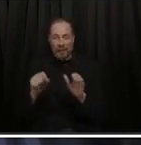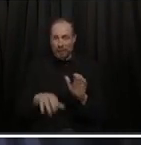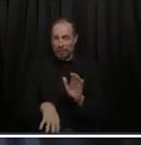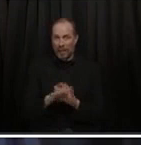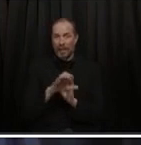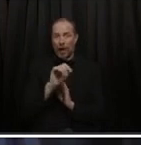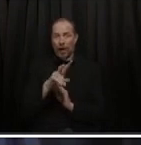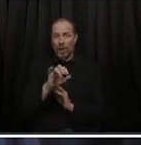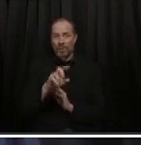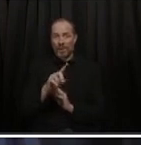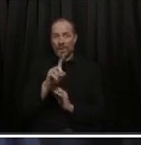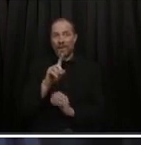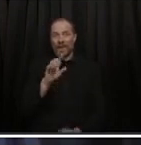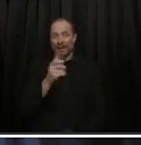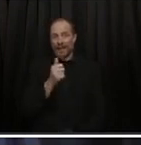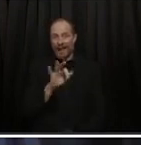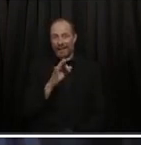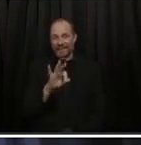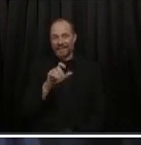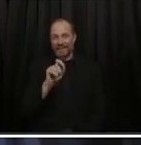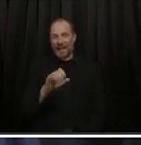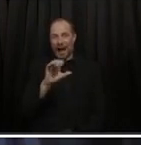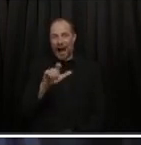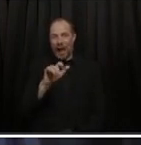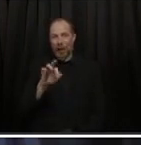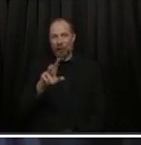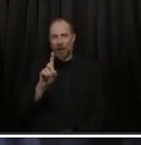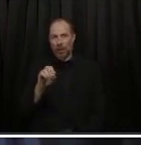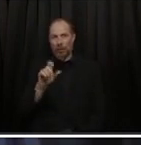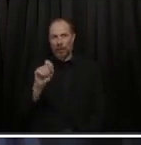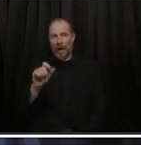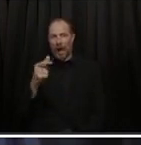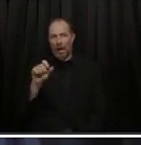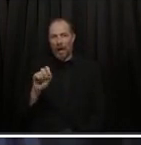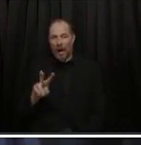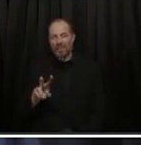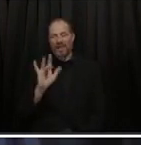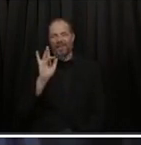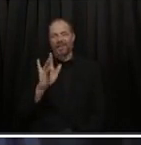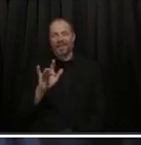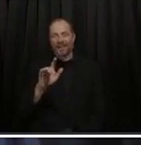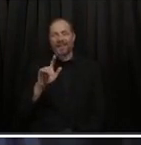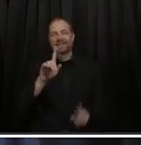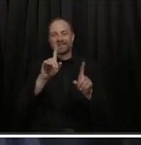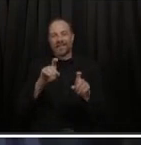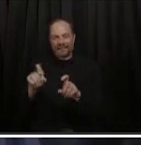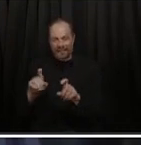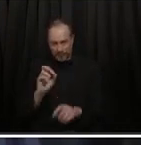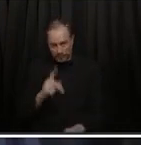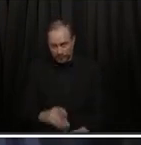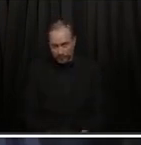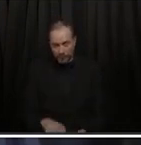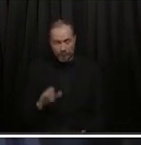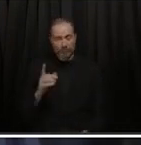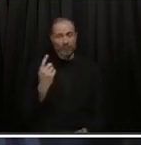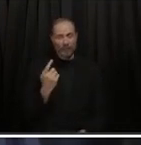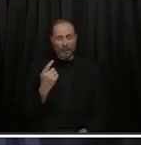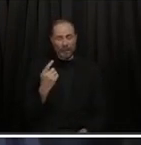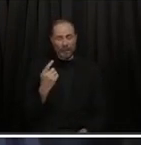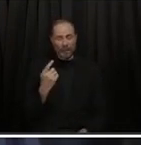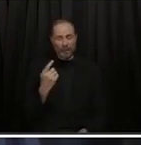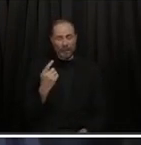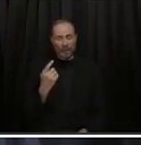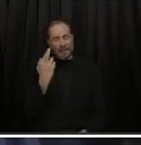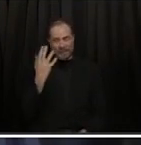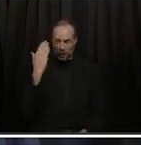at covid19.colorado.gov. Click on testing. There's a reason beyond, of course, the knowing whether you